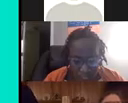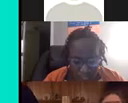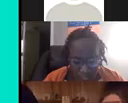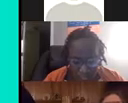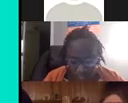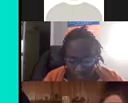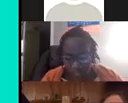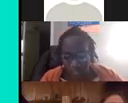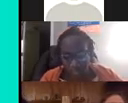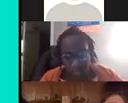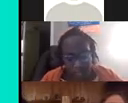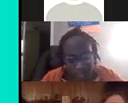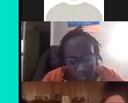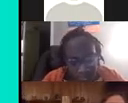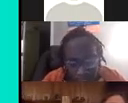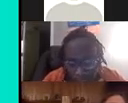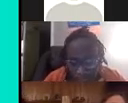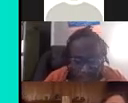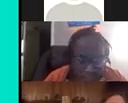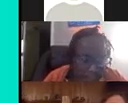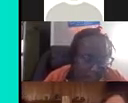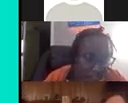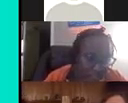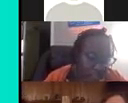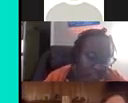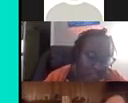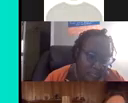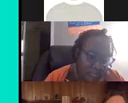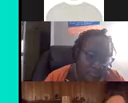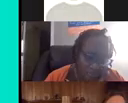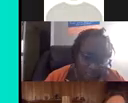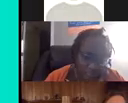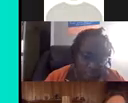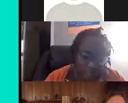that. But we still have our ASL interpreters for those who need that.